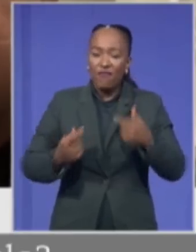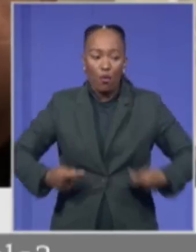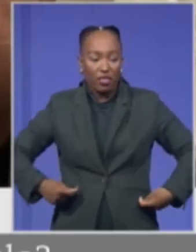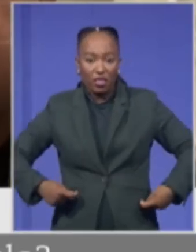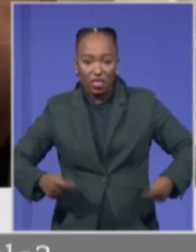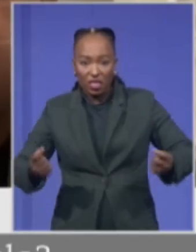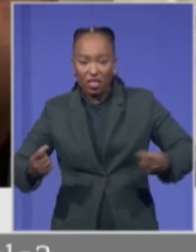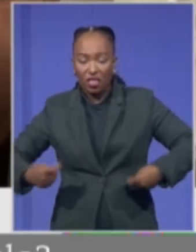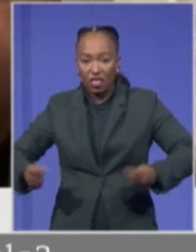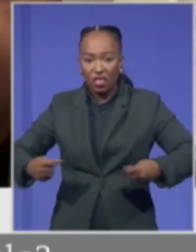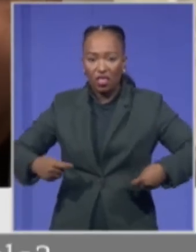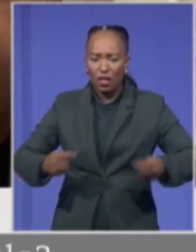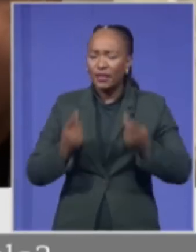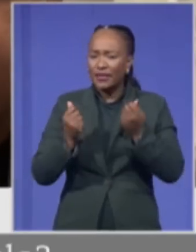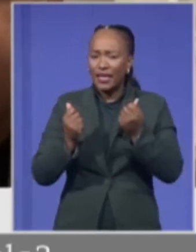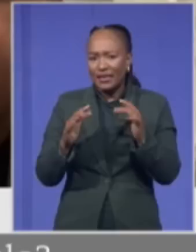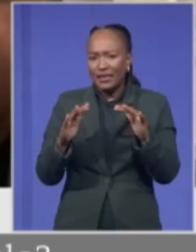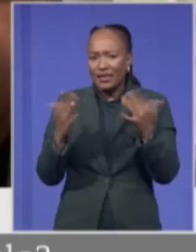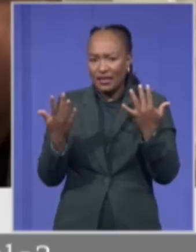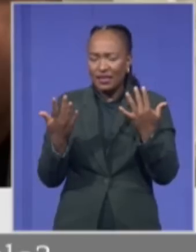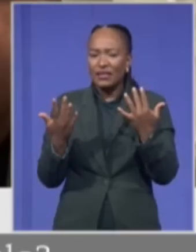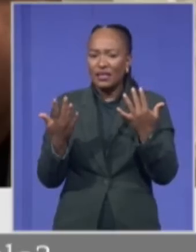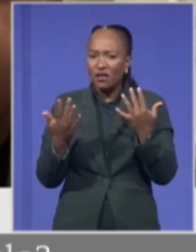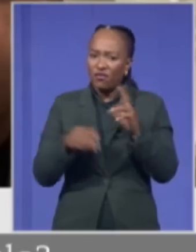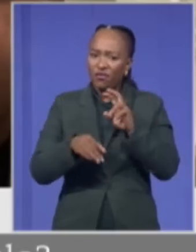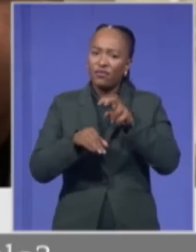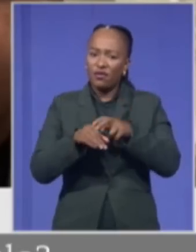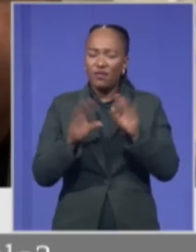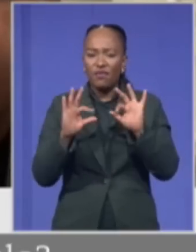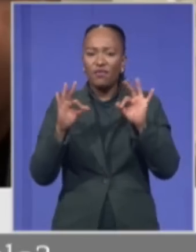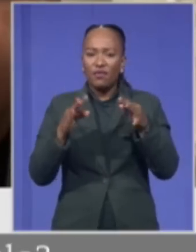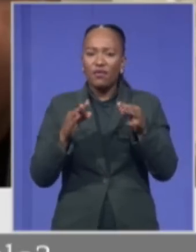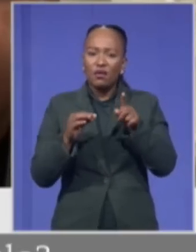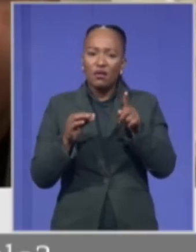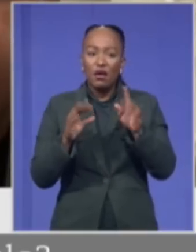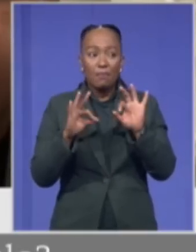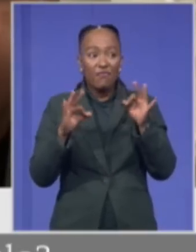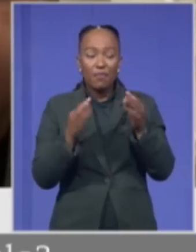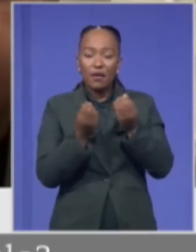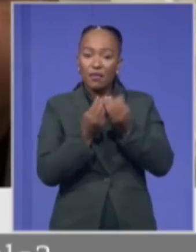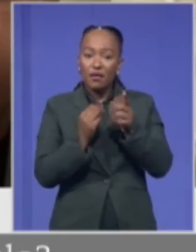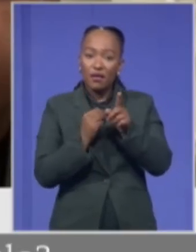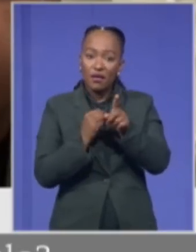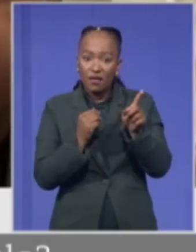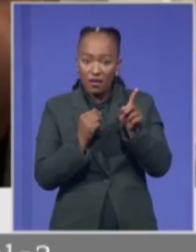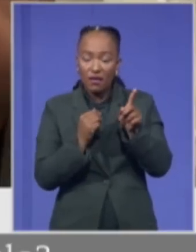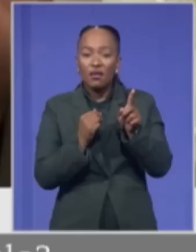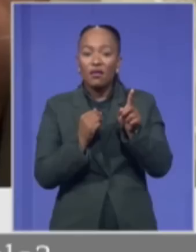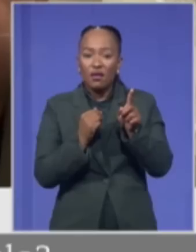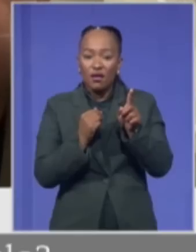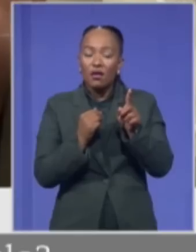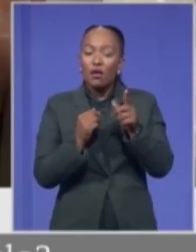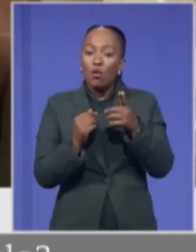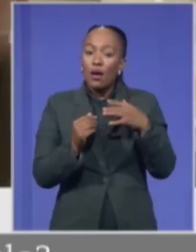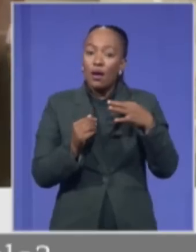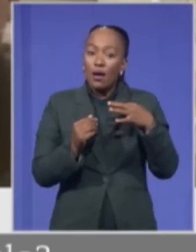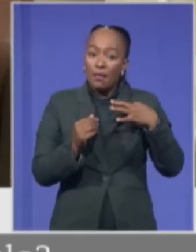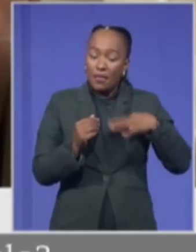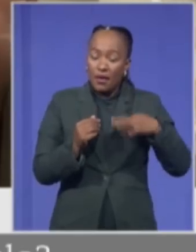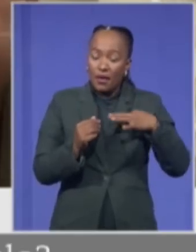hare ho tlhoko tse leng hore di teng malapeng malapa mangata a tlameha hore e leng hore ana le bana ba banana ka hara